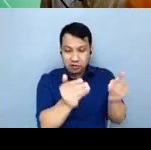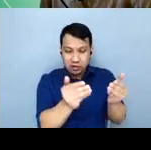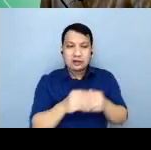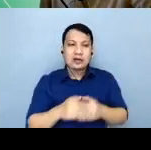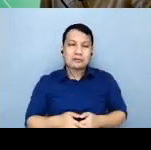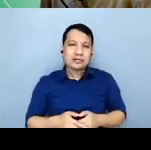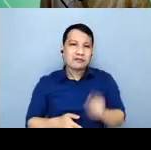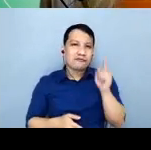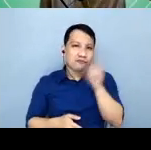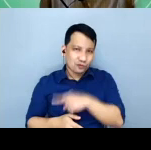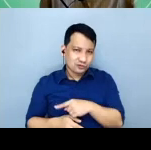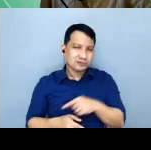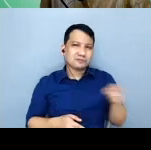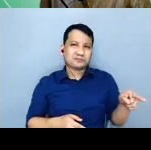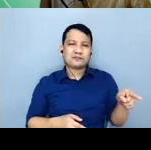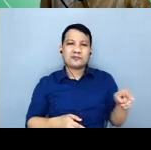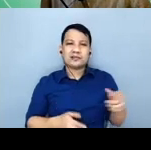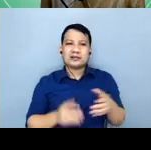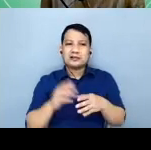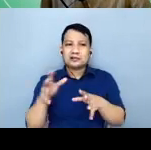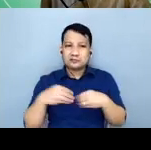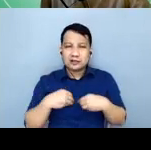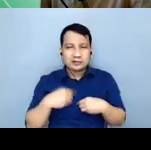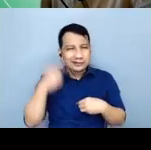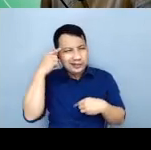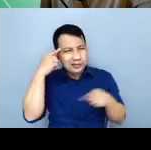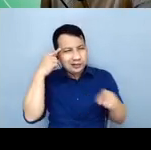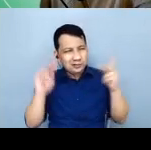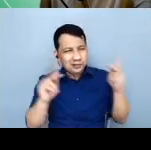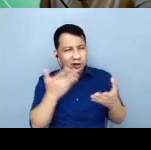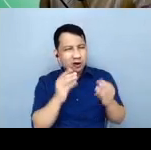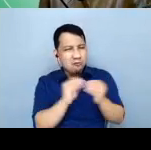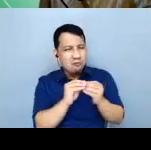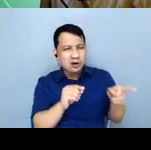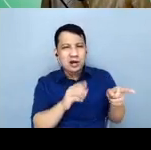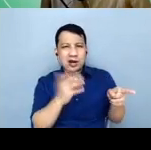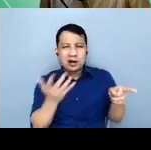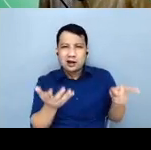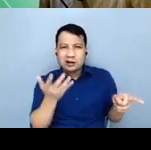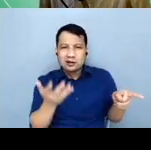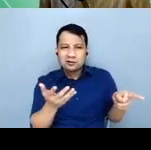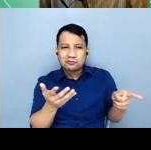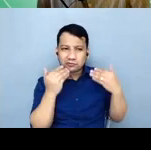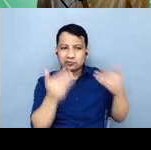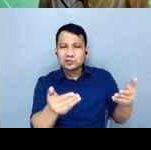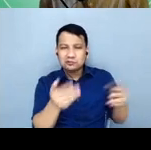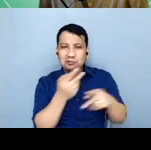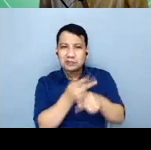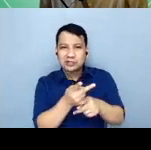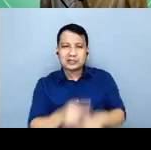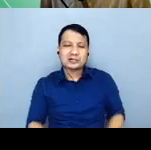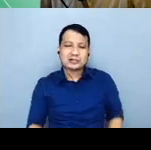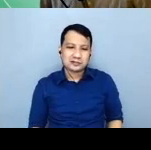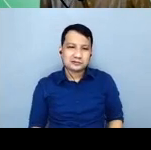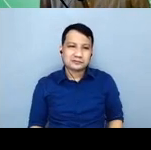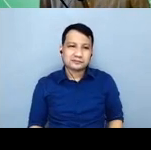flat and actually damages by deceiving people who think that this is a sustainable product.